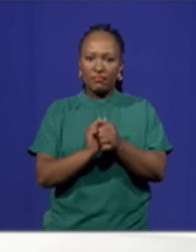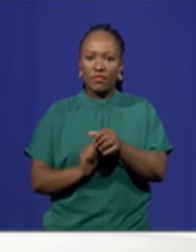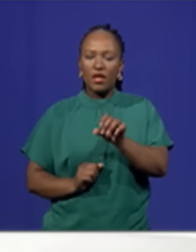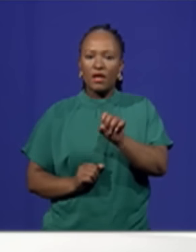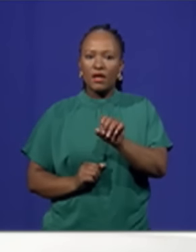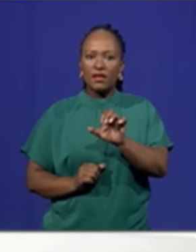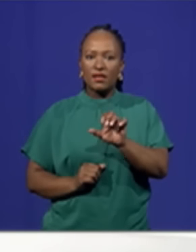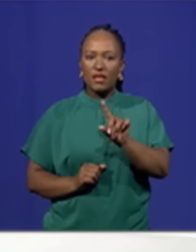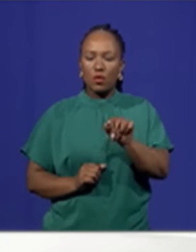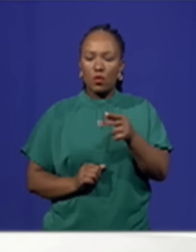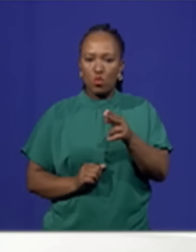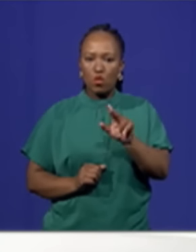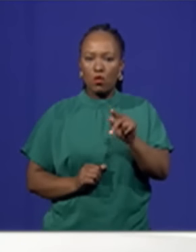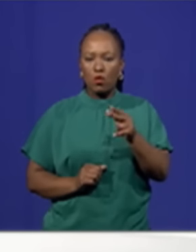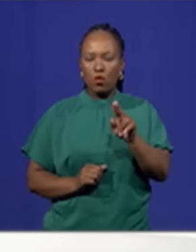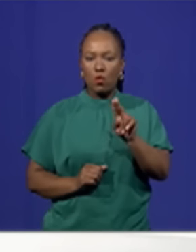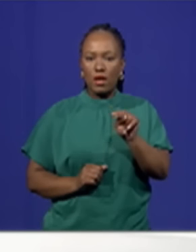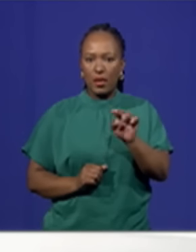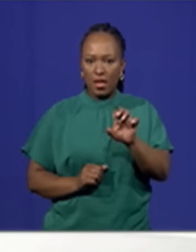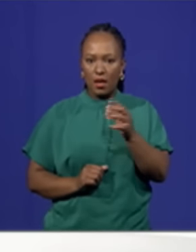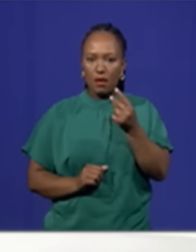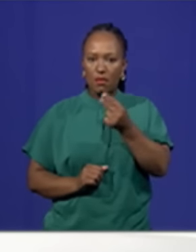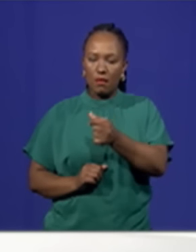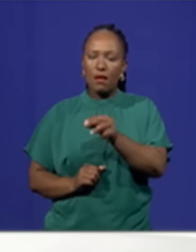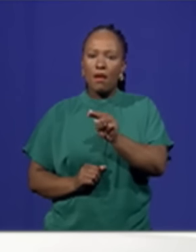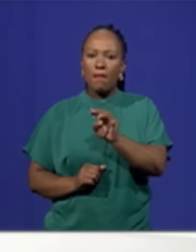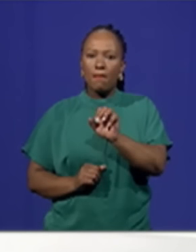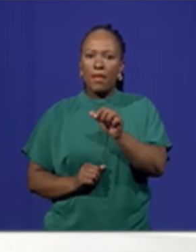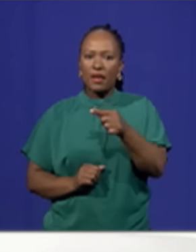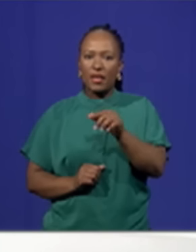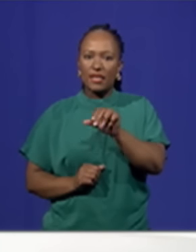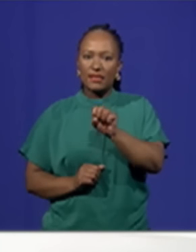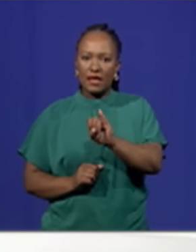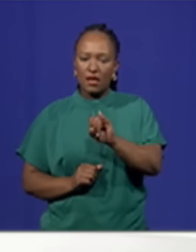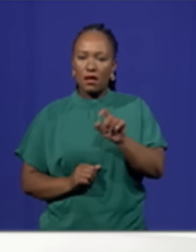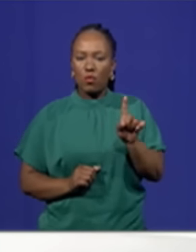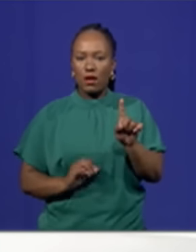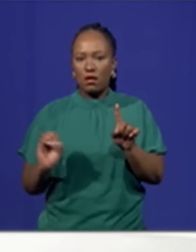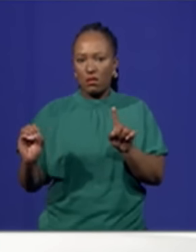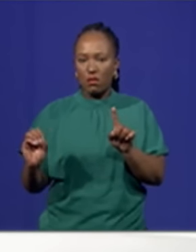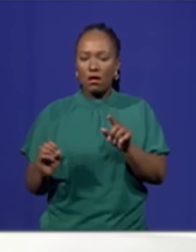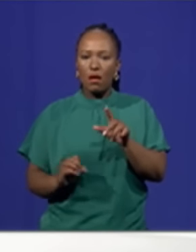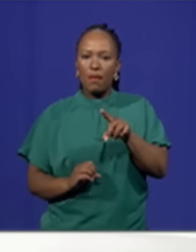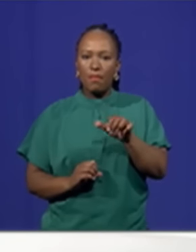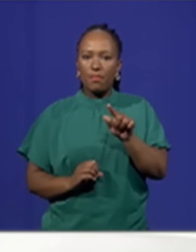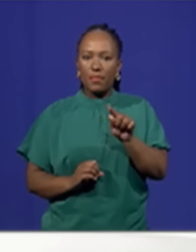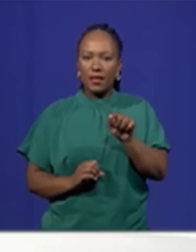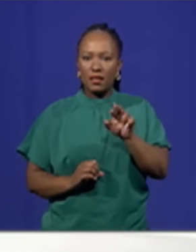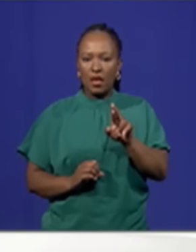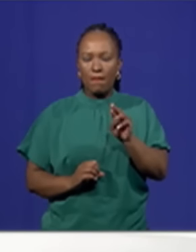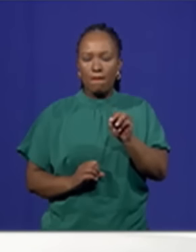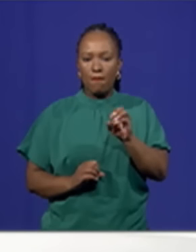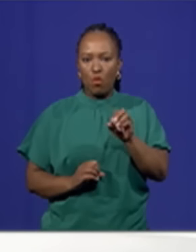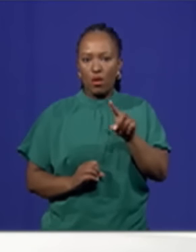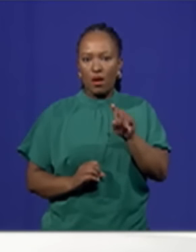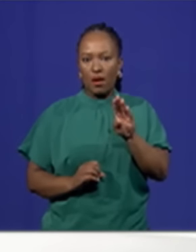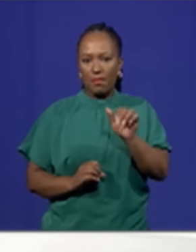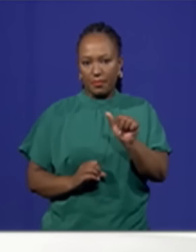se shasharile Magezi FC ka nno e le nosi go lefela mo motshamekong o nngwe tshwaretse kwa Peter Mokaba Stadium phirimaneng eno.